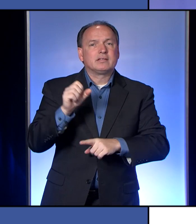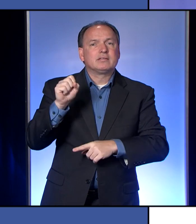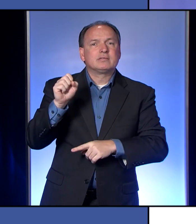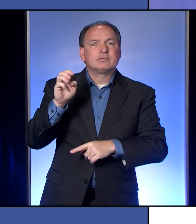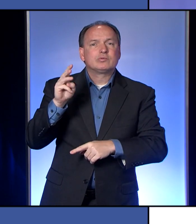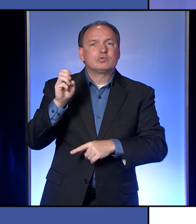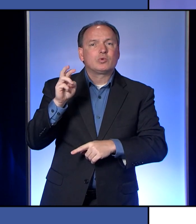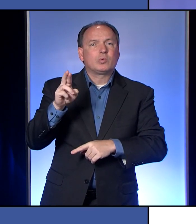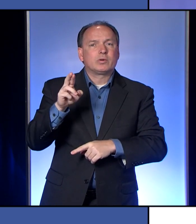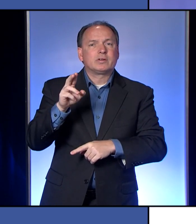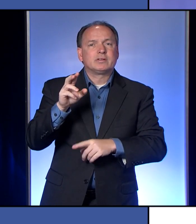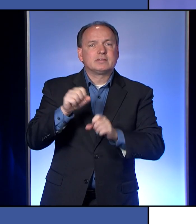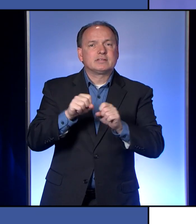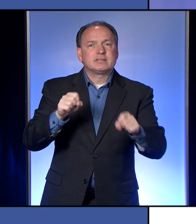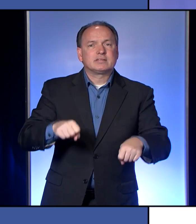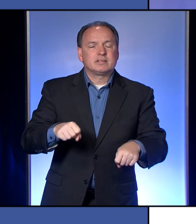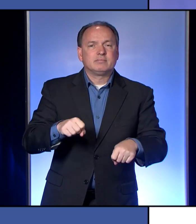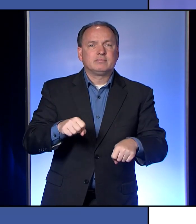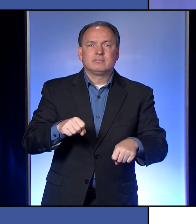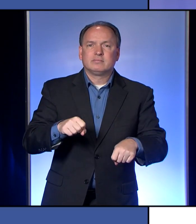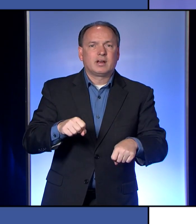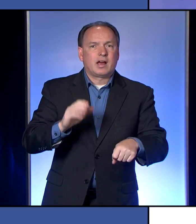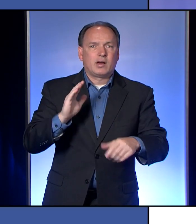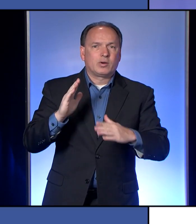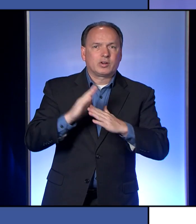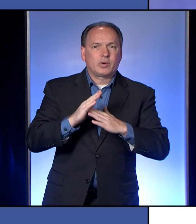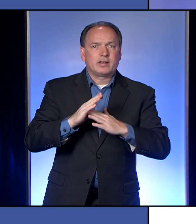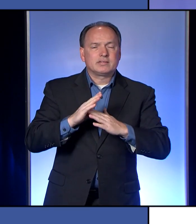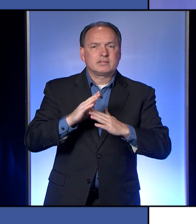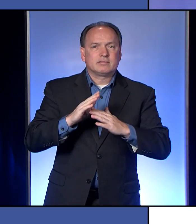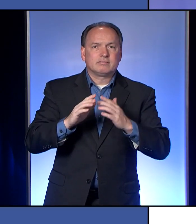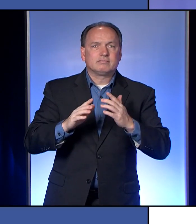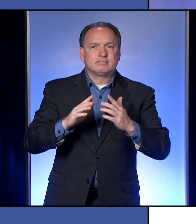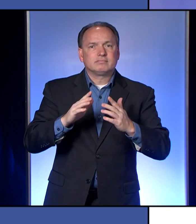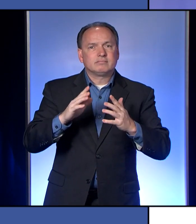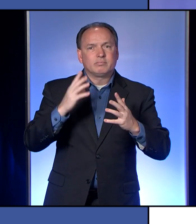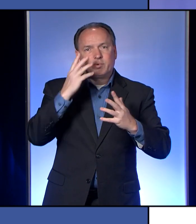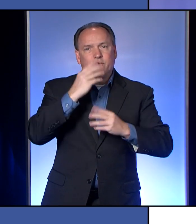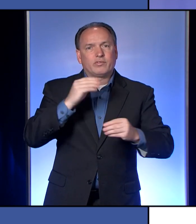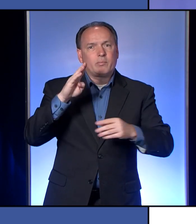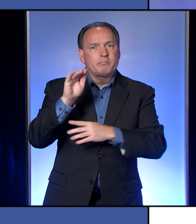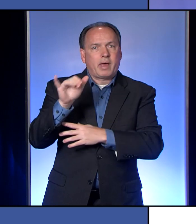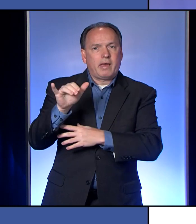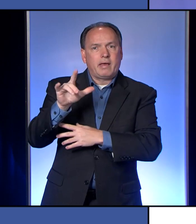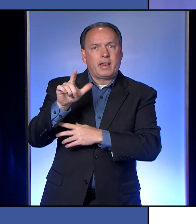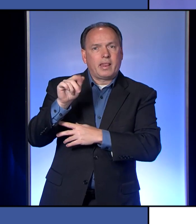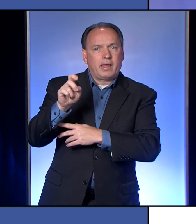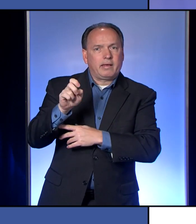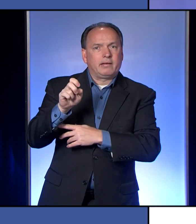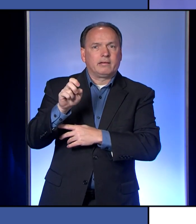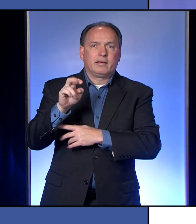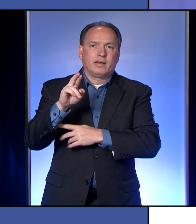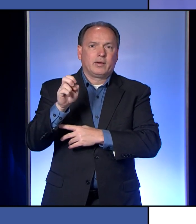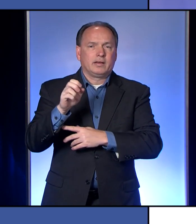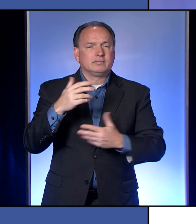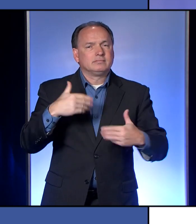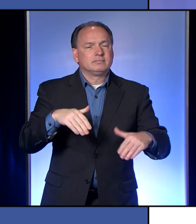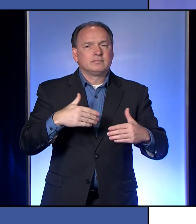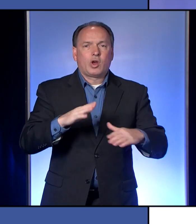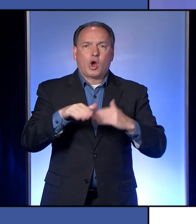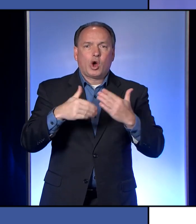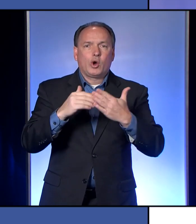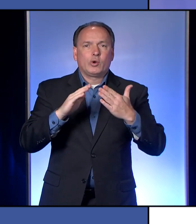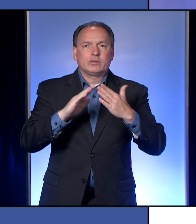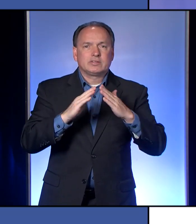system, and subsequently, our greatest asset, which of course is our beautiful bay and Lake Erie. All city